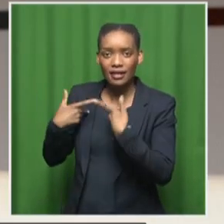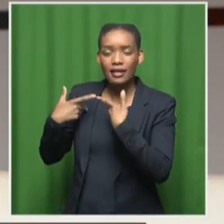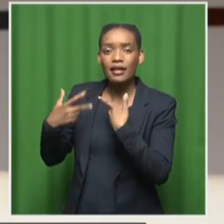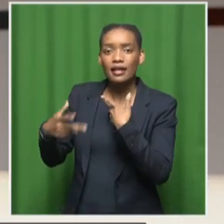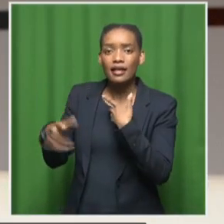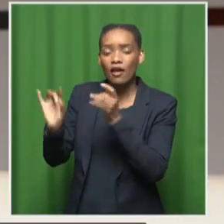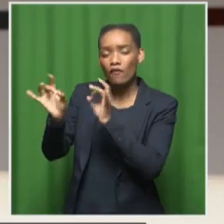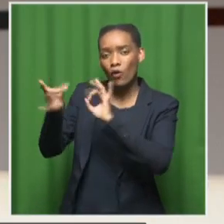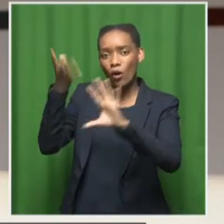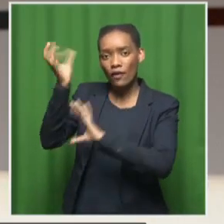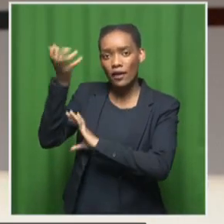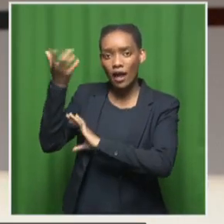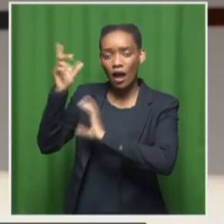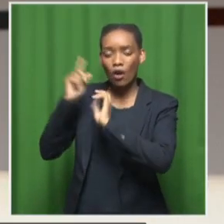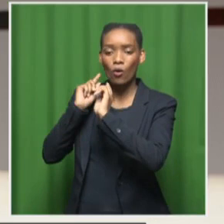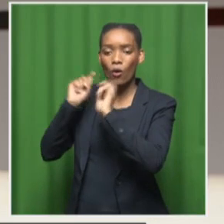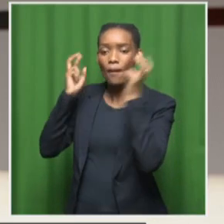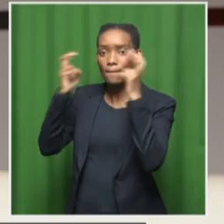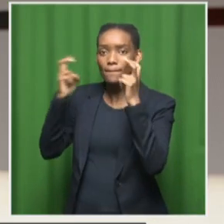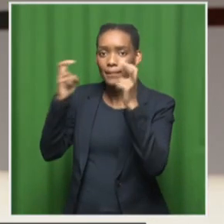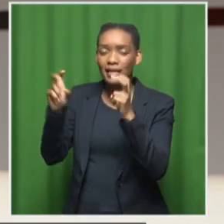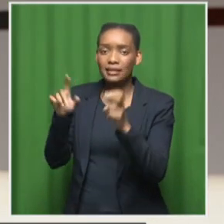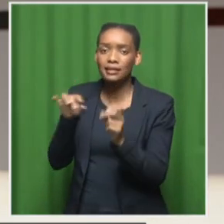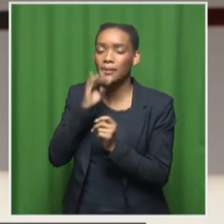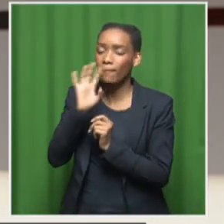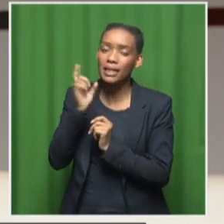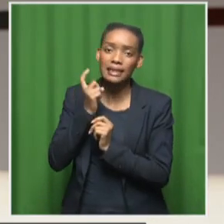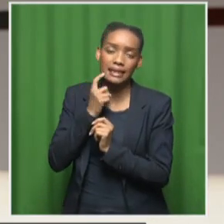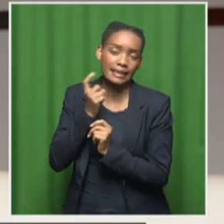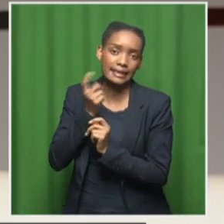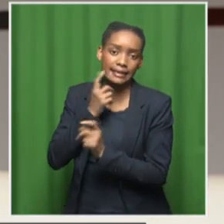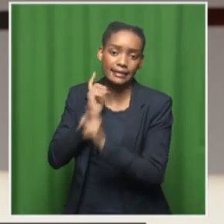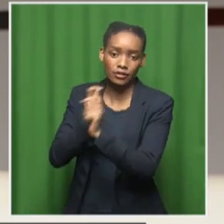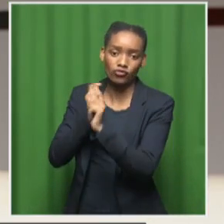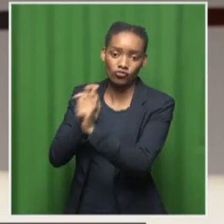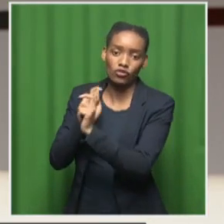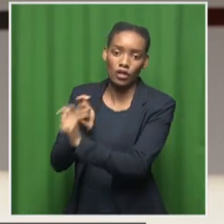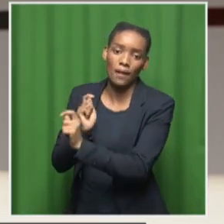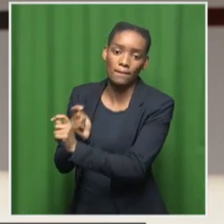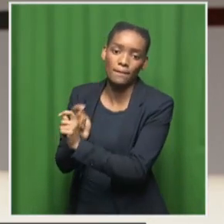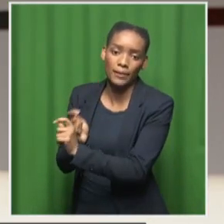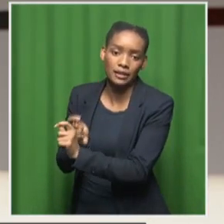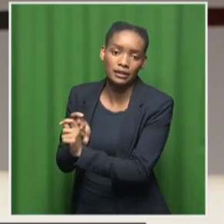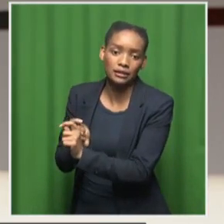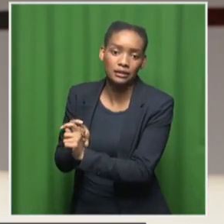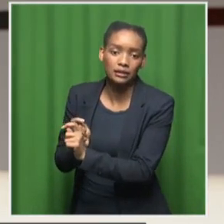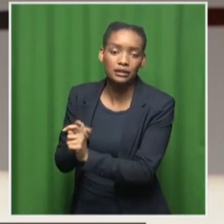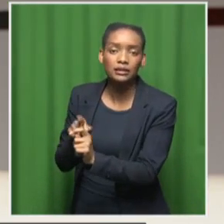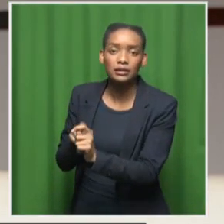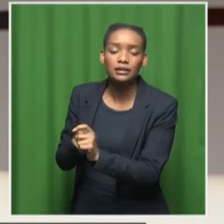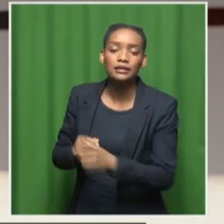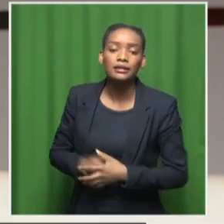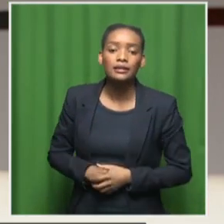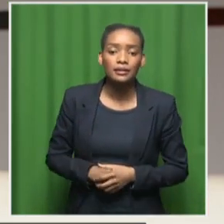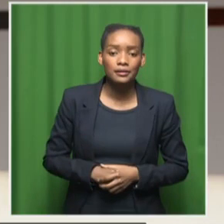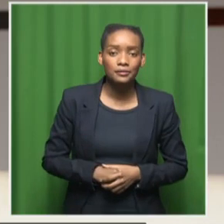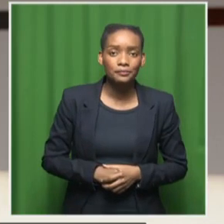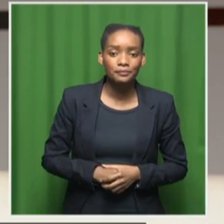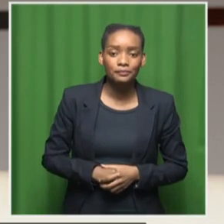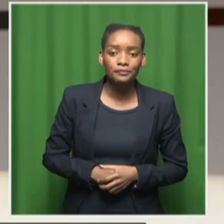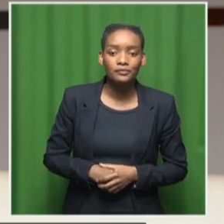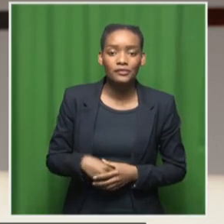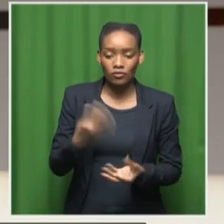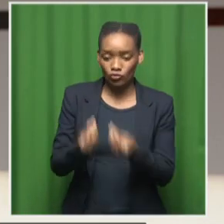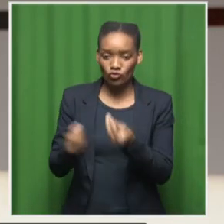made transport and access something that really, you know, allowed really pushed you, for